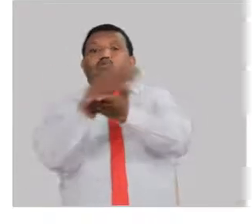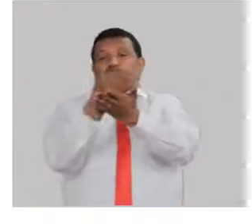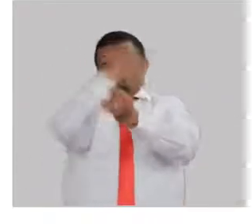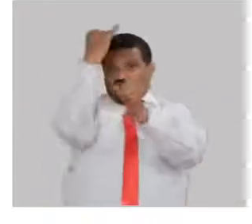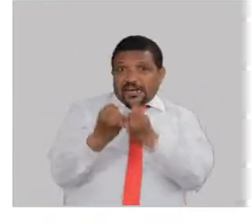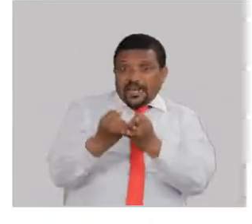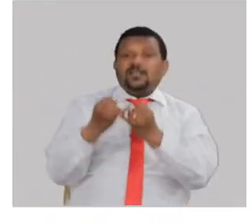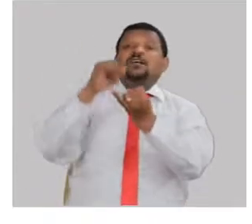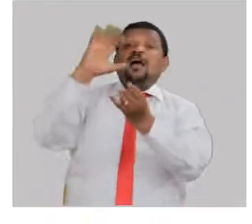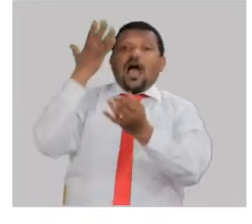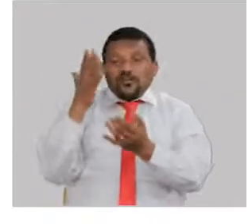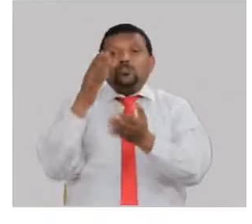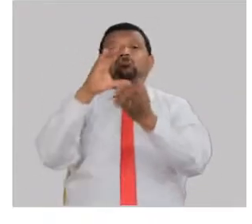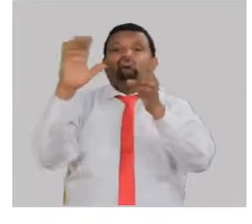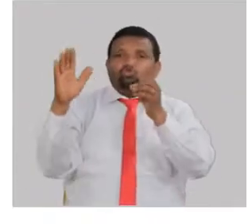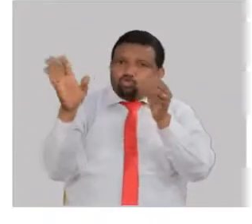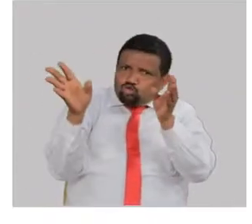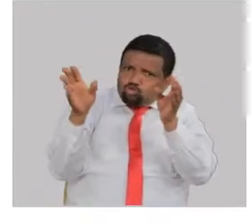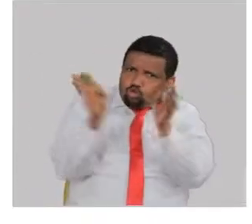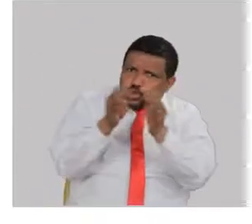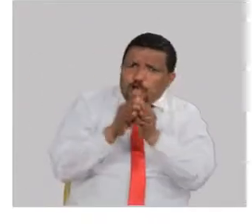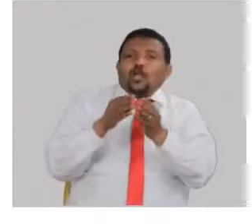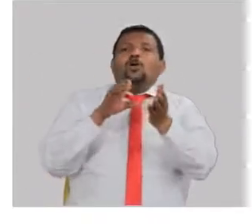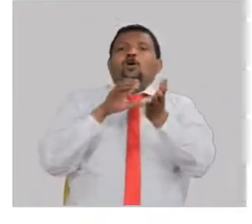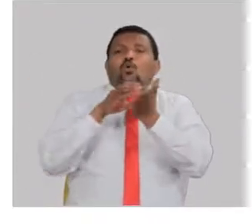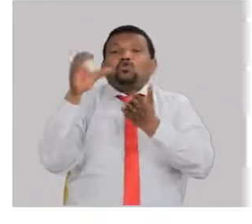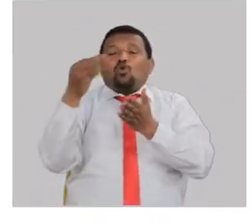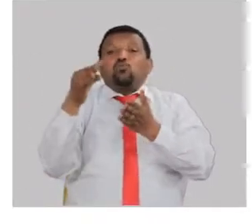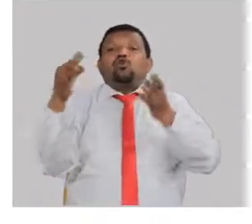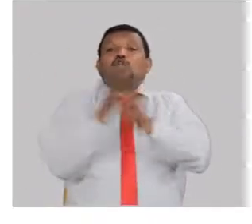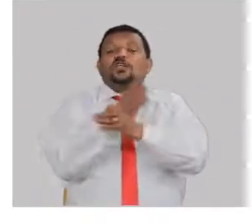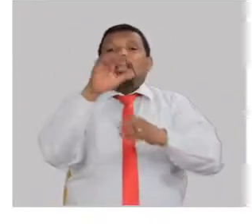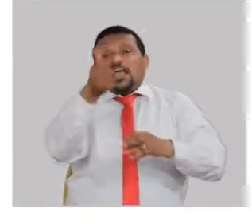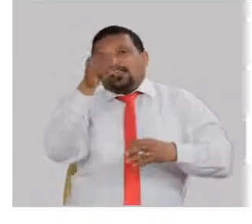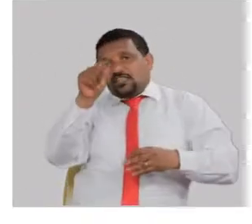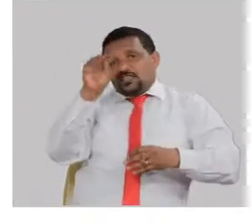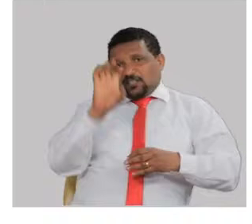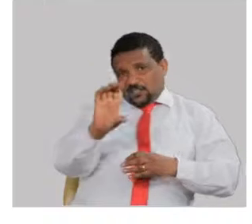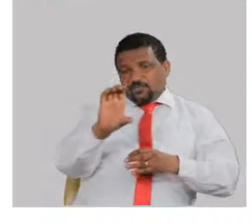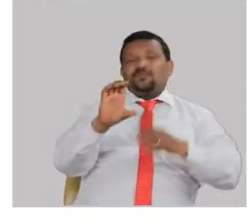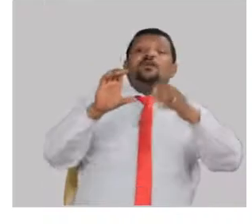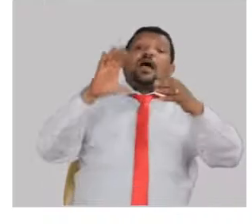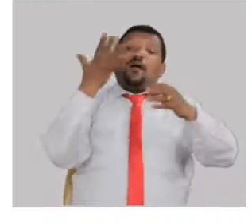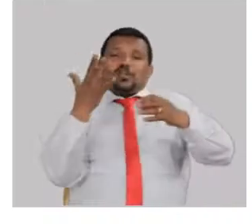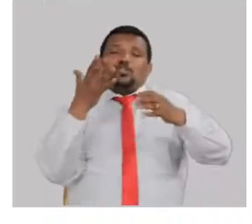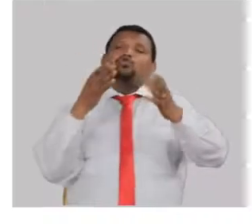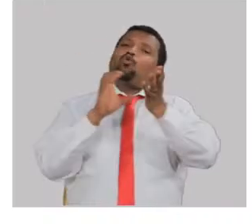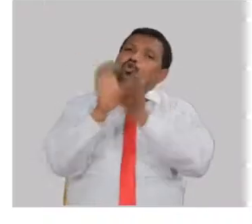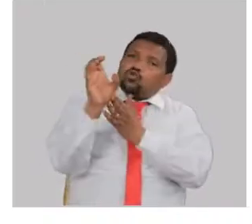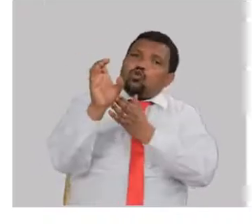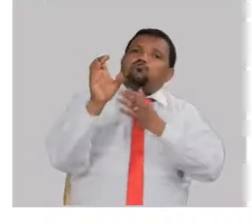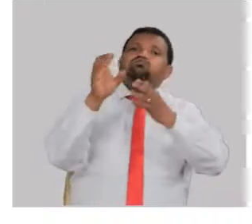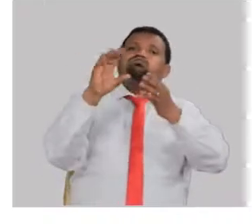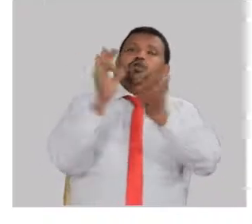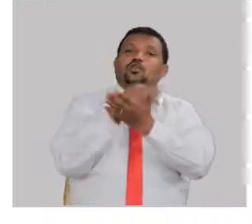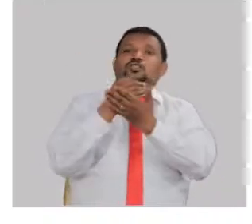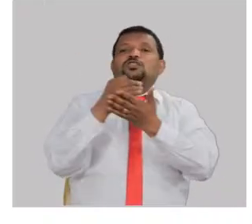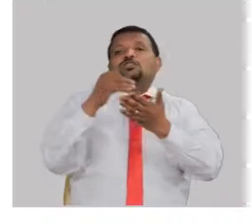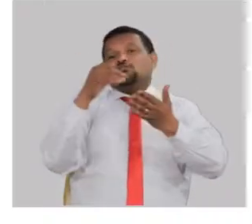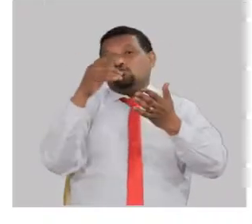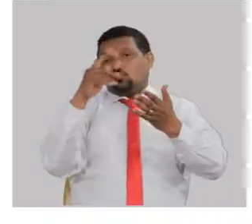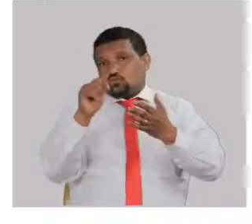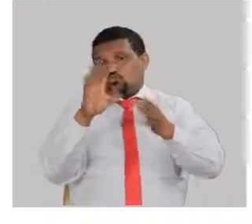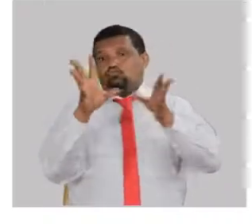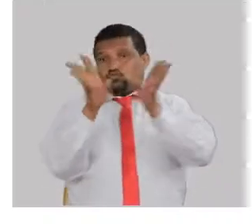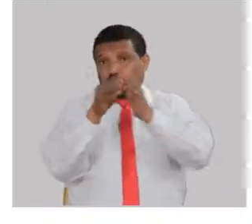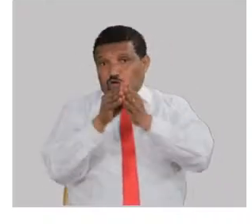Finally, the average total cost of production ATC or the average cost of production in short is the total cost